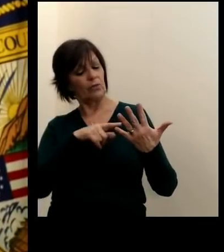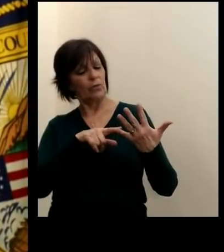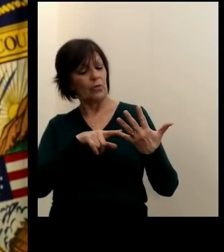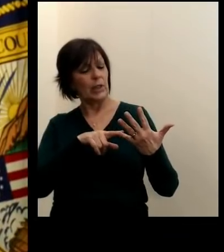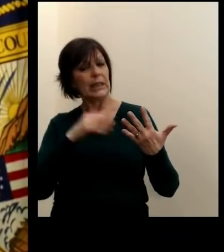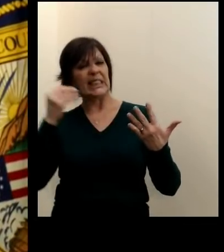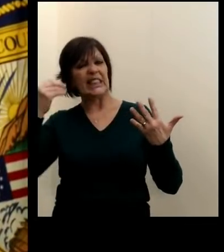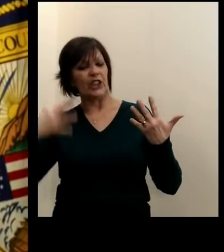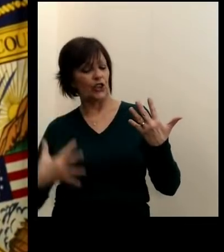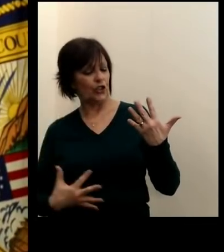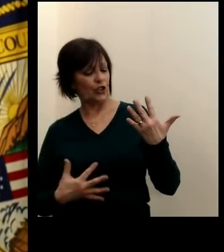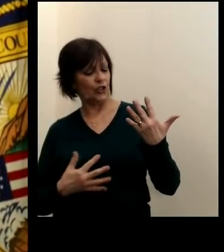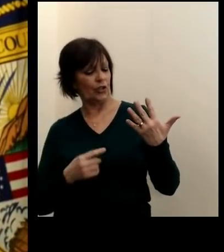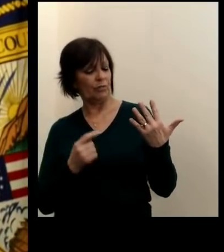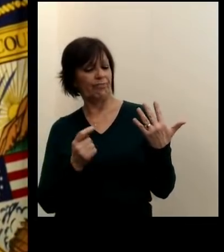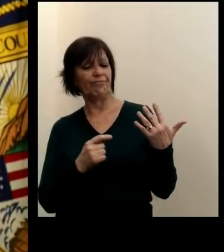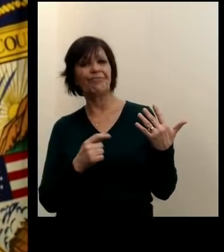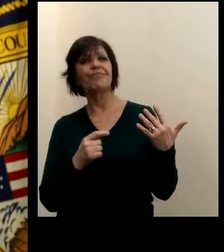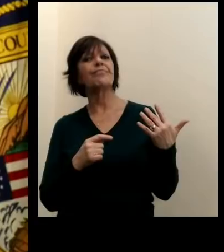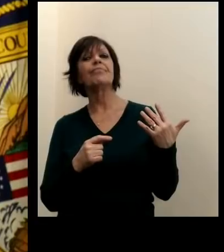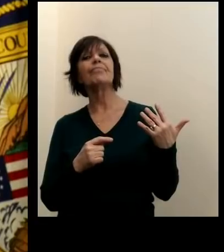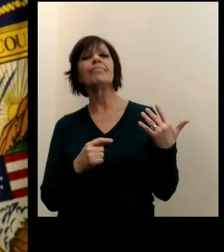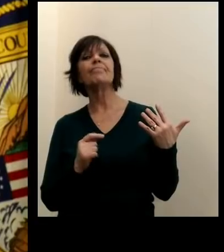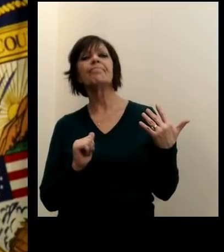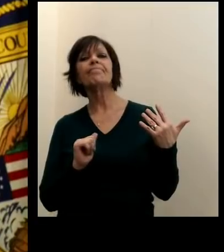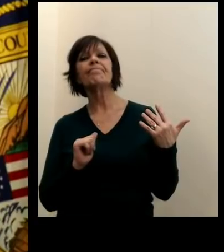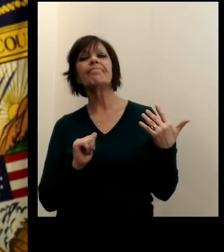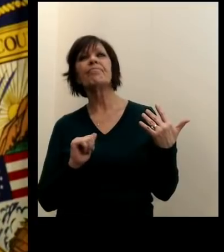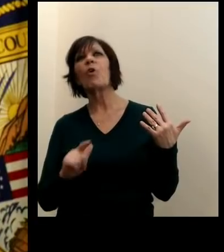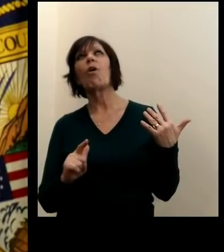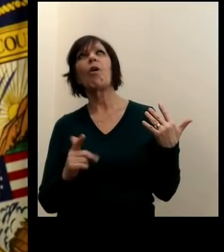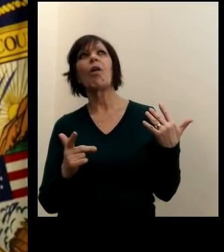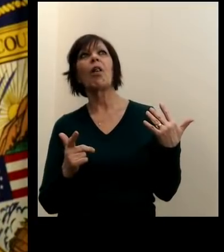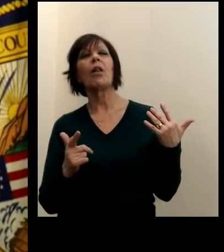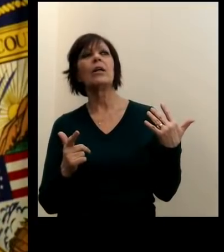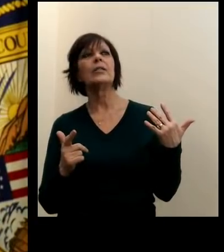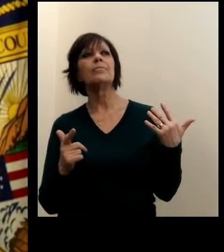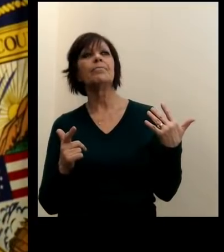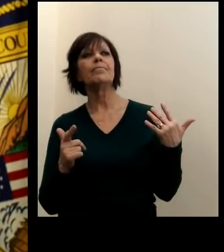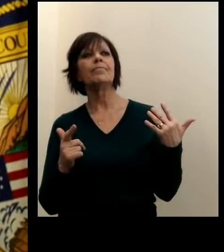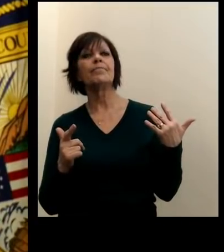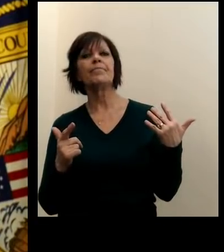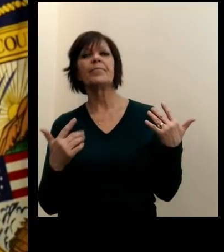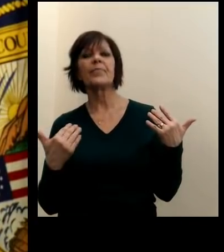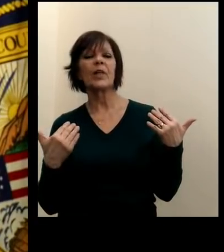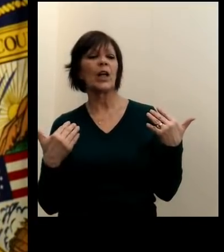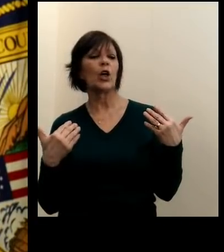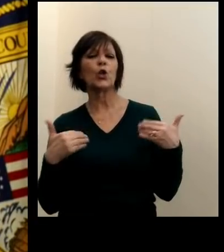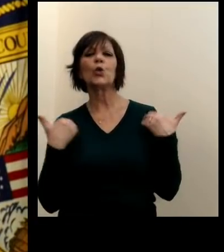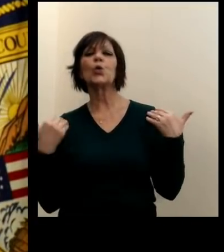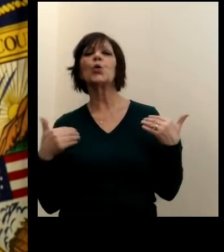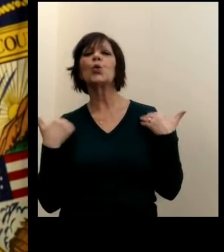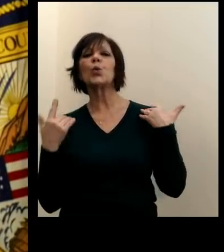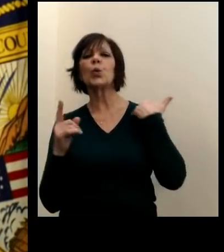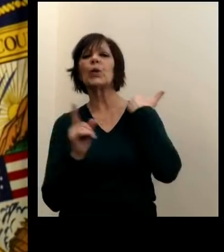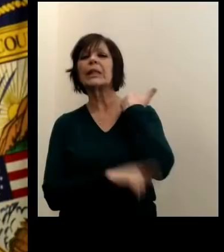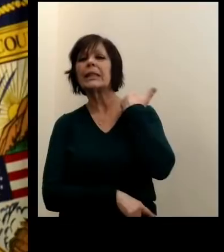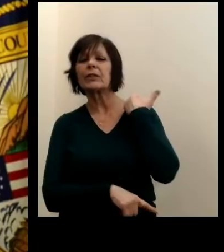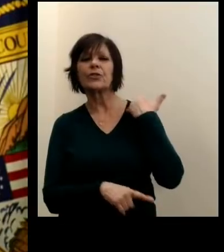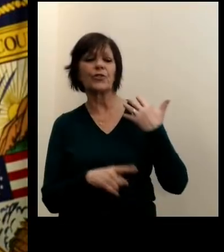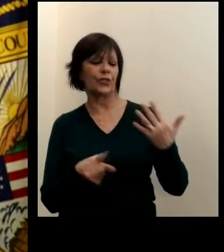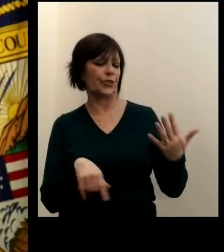all teachers, we believe, our youth detention facility